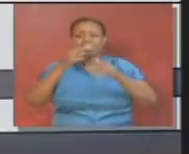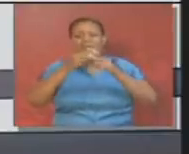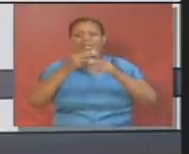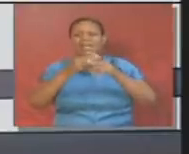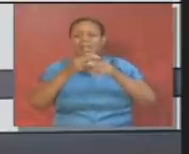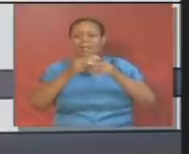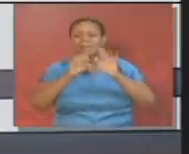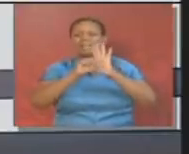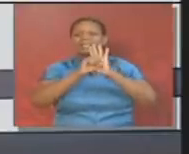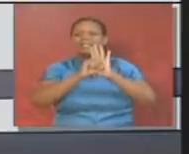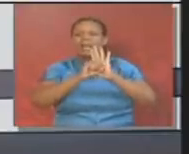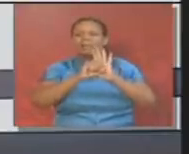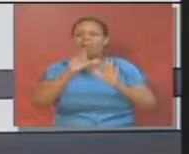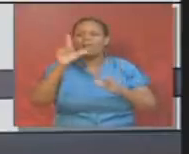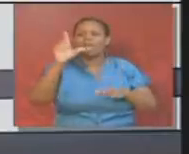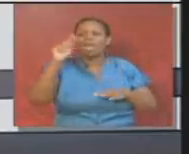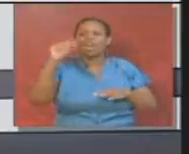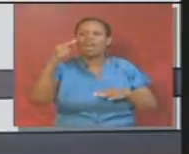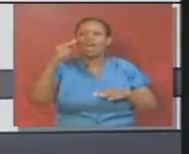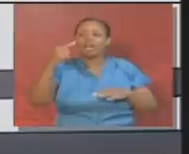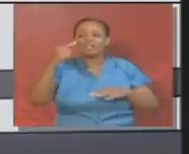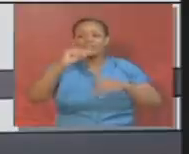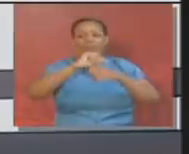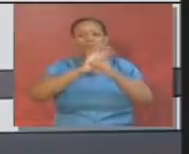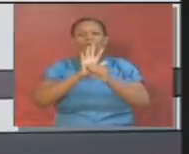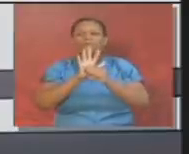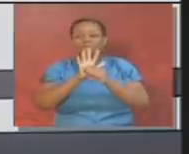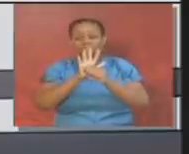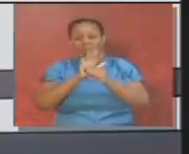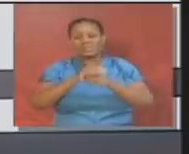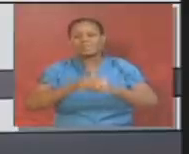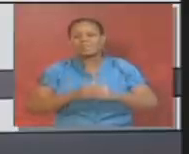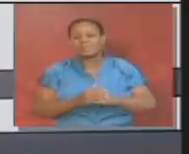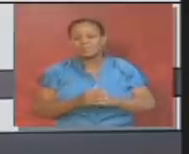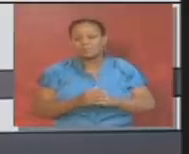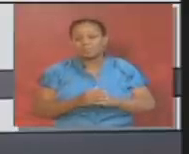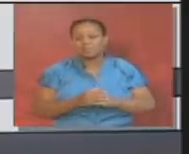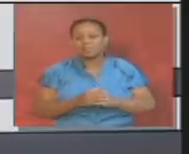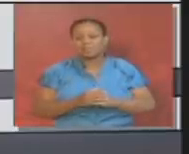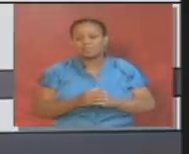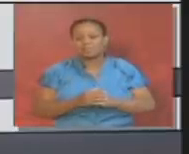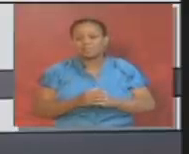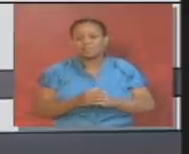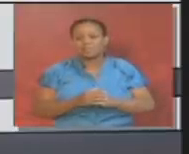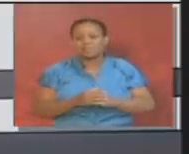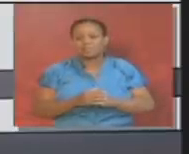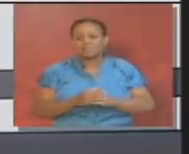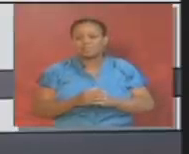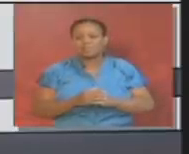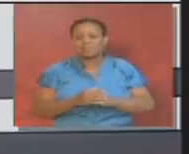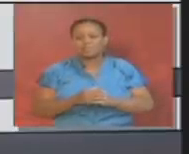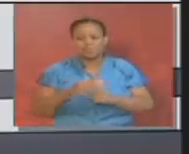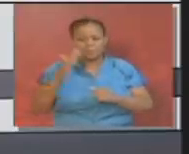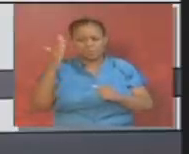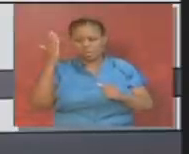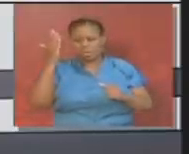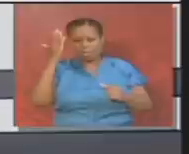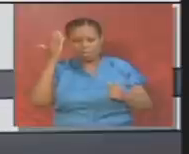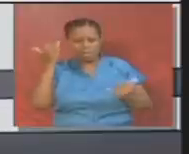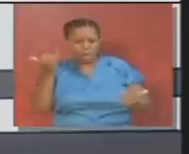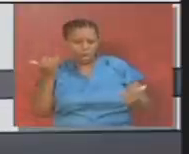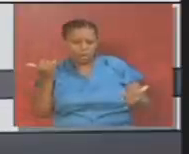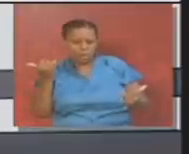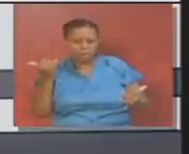The etiology and why this happens is not very clear as yet because of the short time, 1 year only. And in fact,